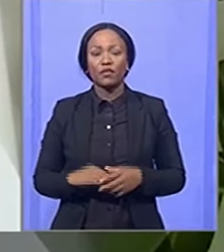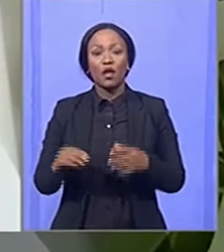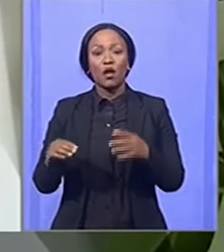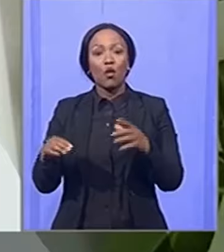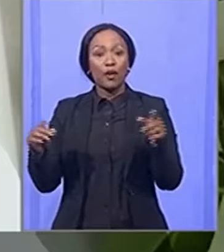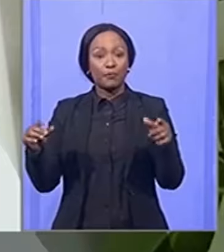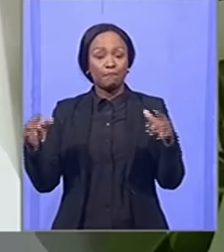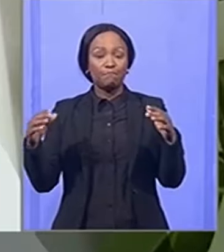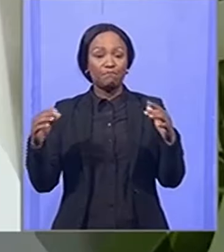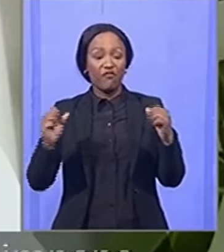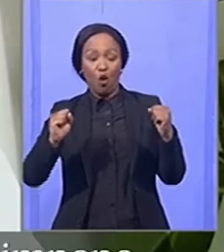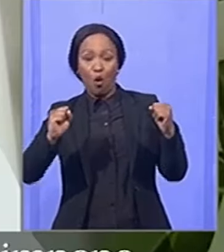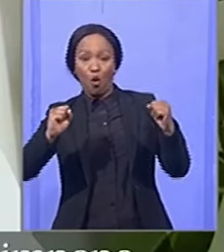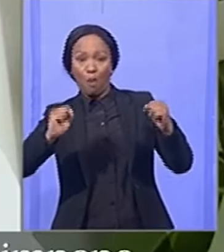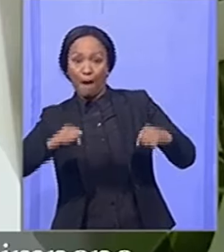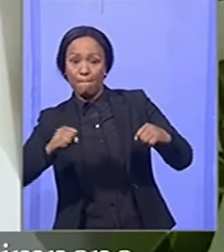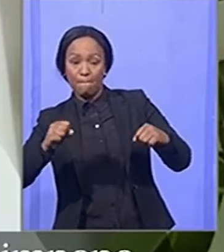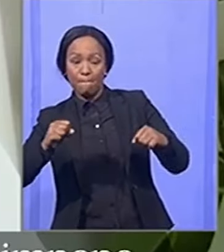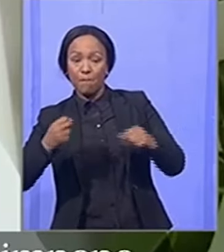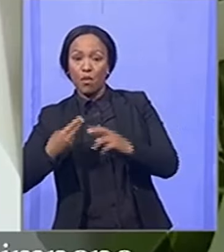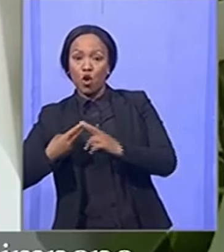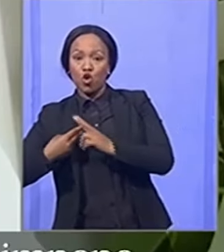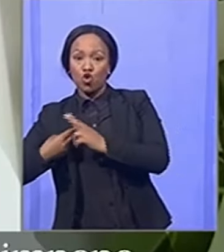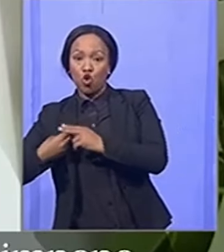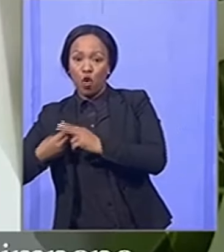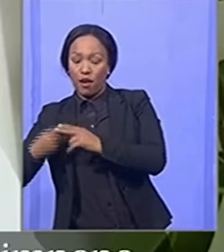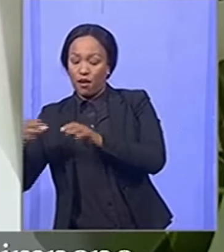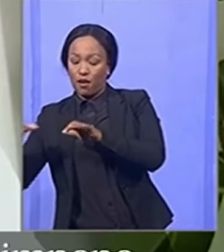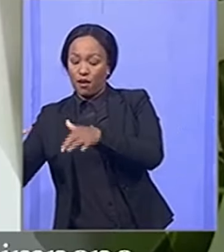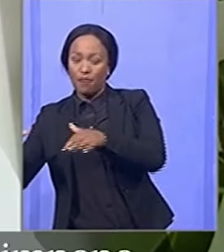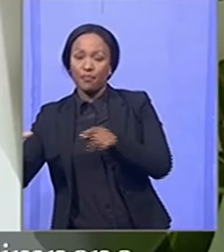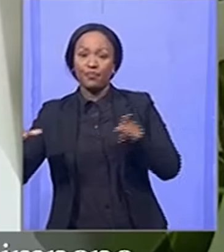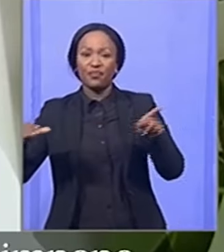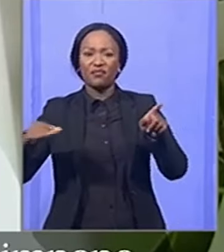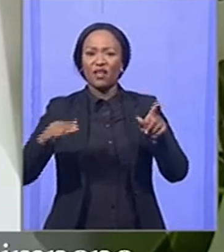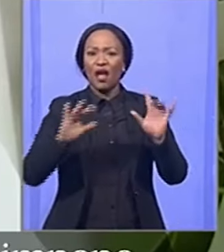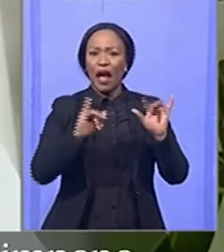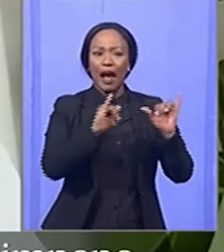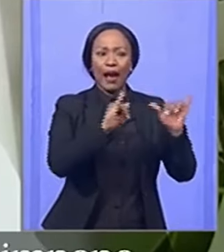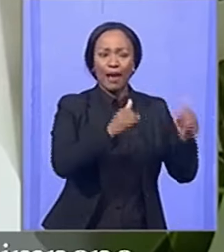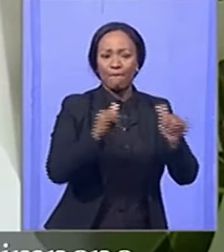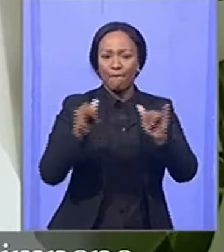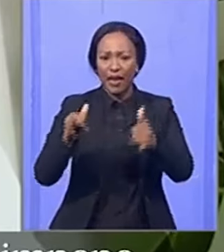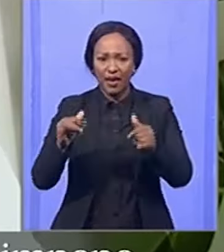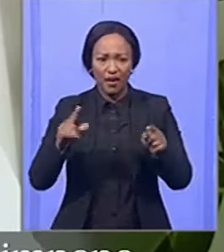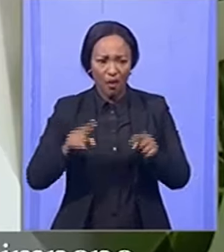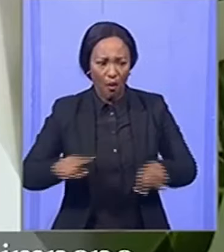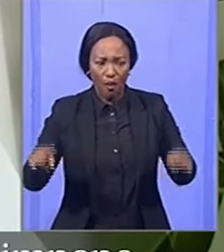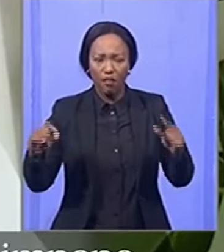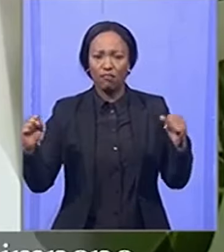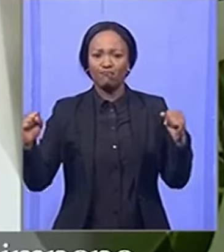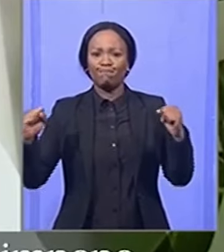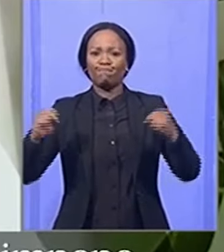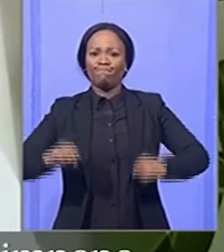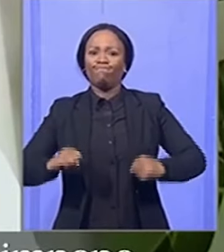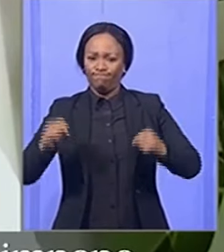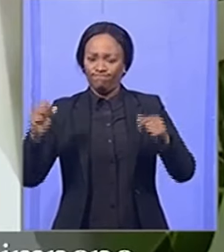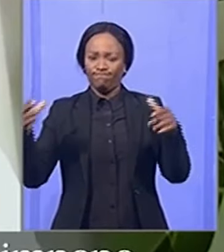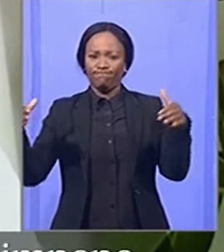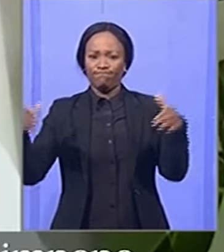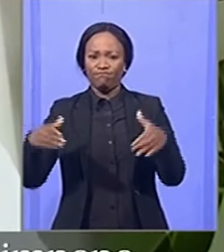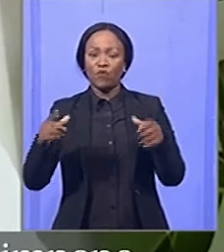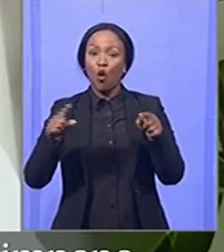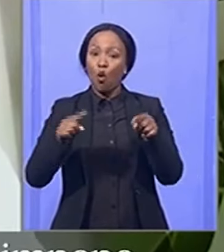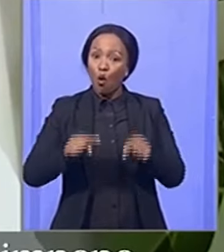agreement is that all employers, whether they sit in the bargaining council or not, all